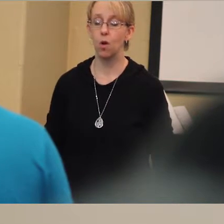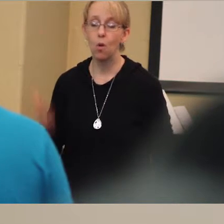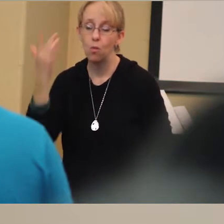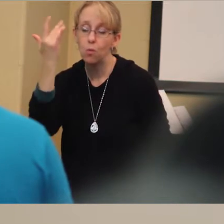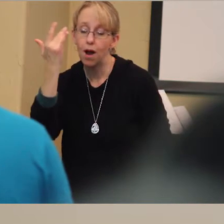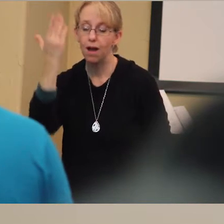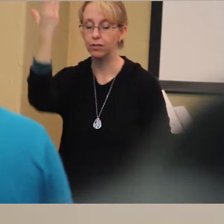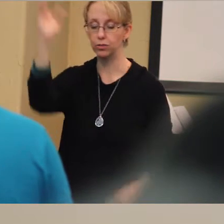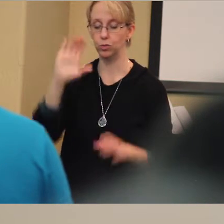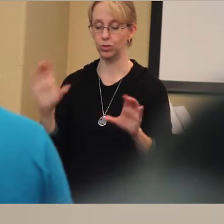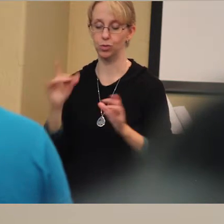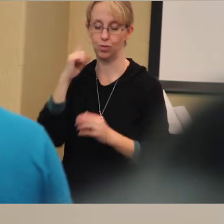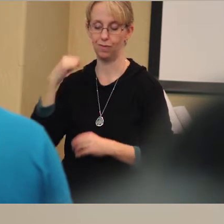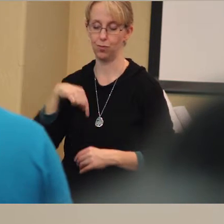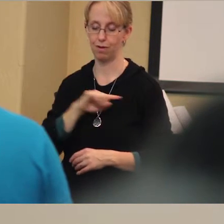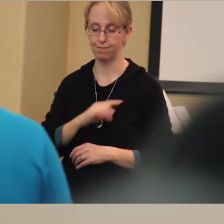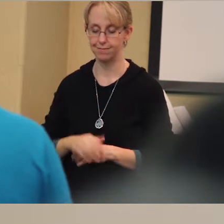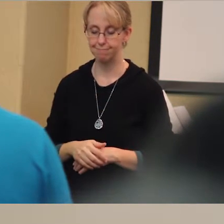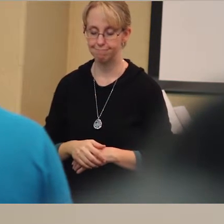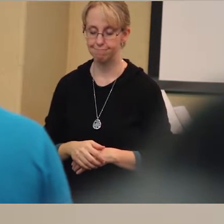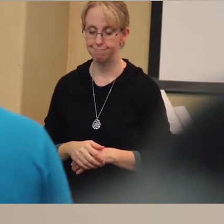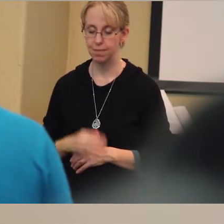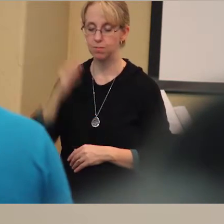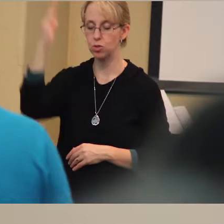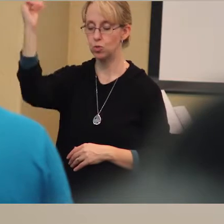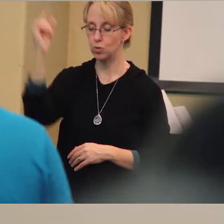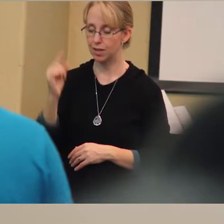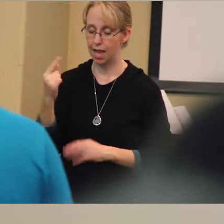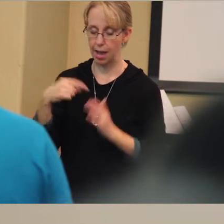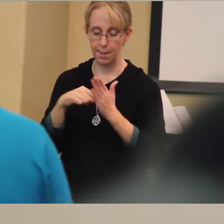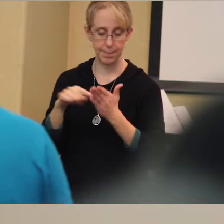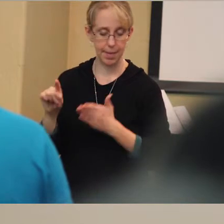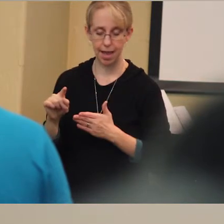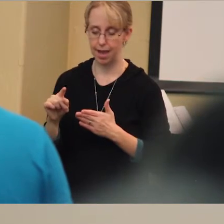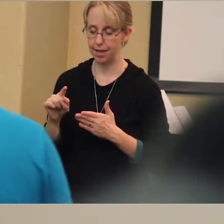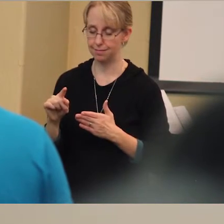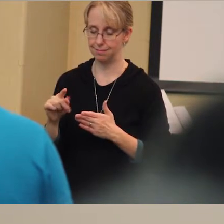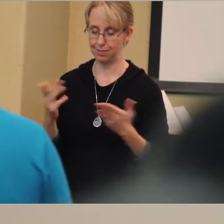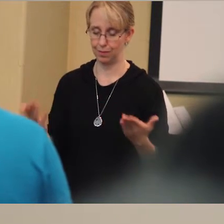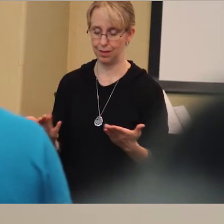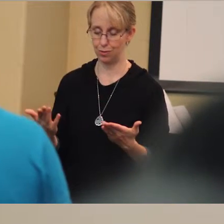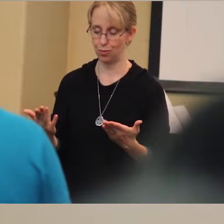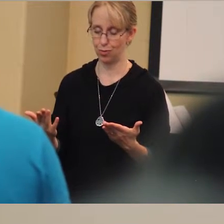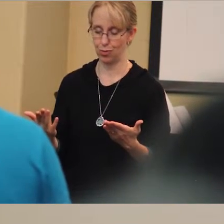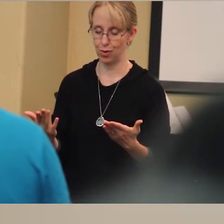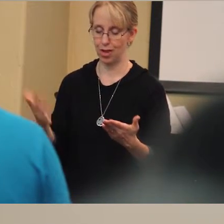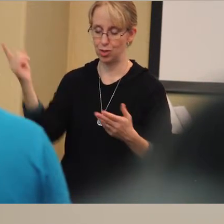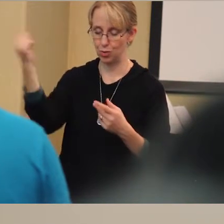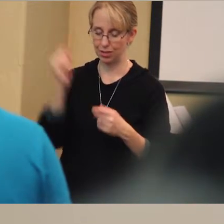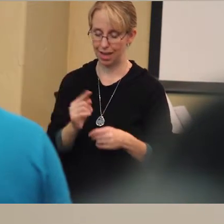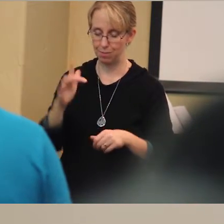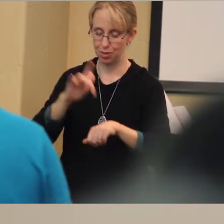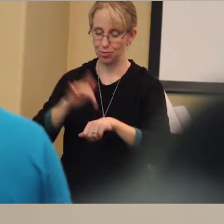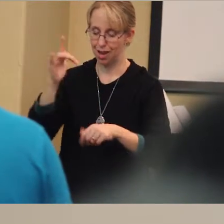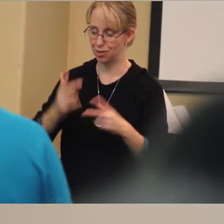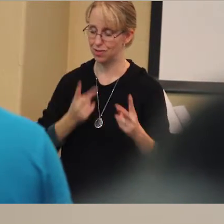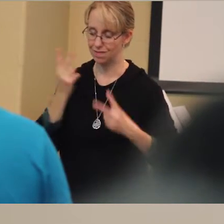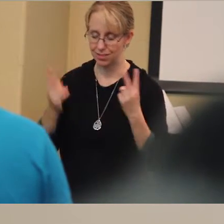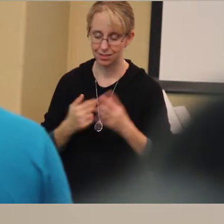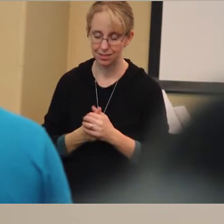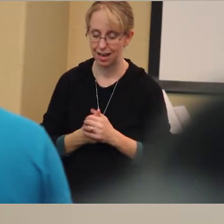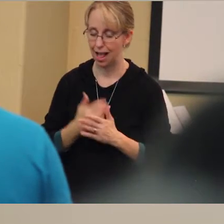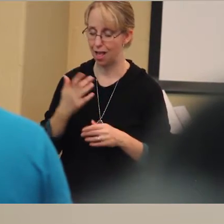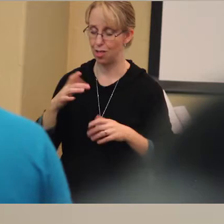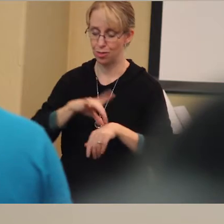because of what you've done for us, because you did come and pay the earth a visit. And the earth wasn't